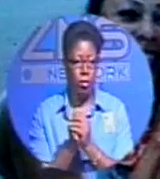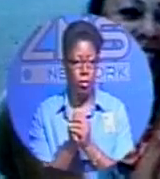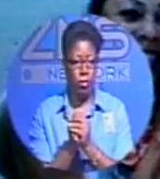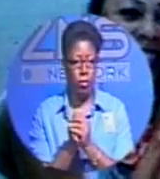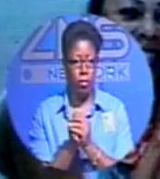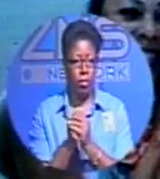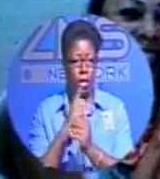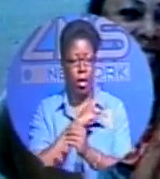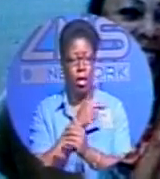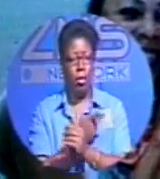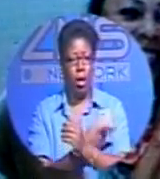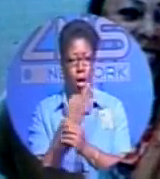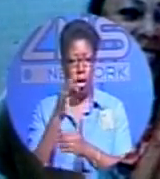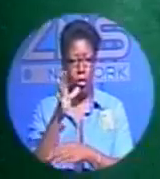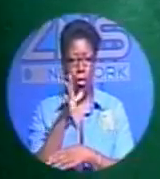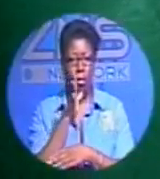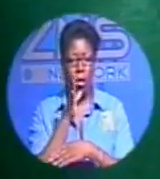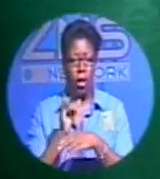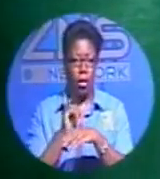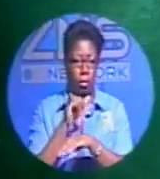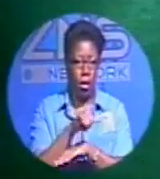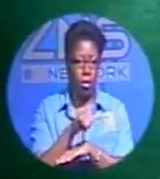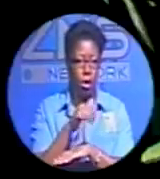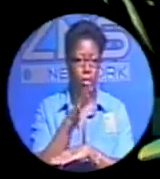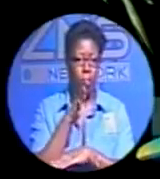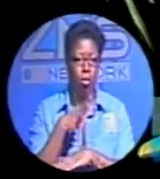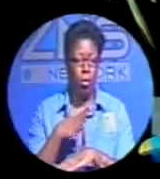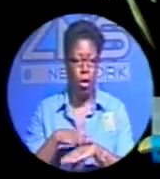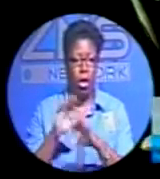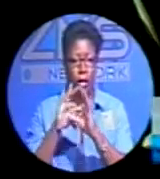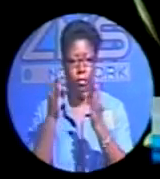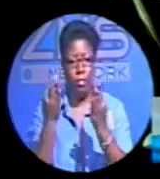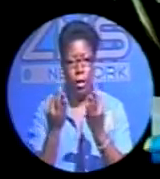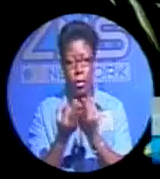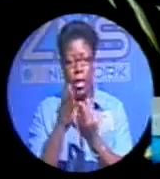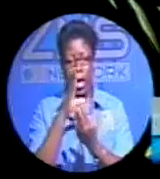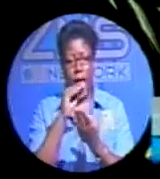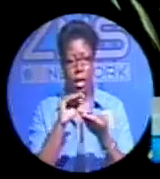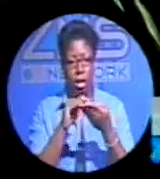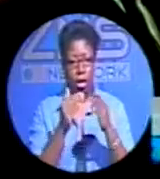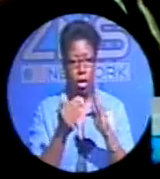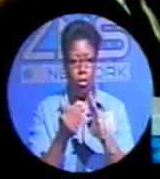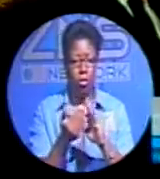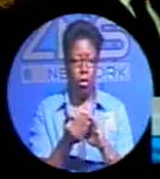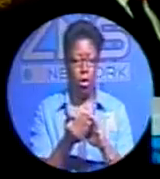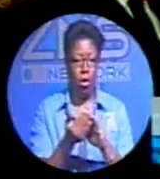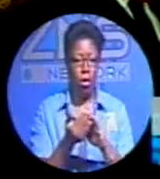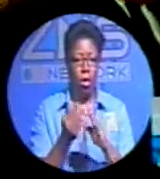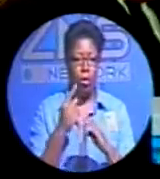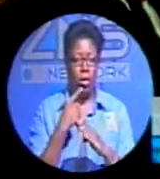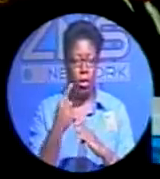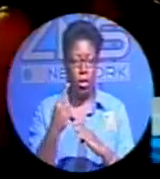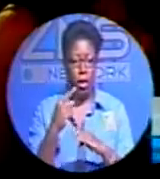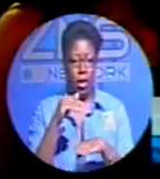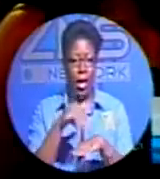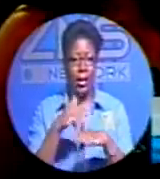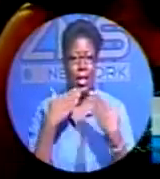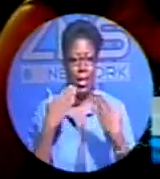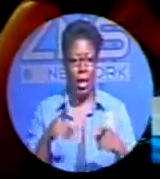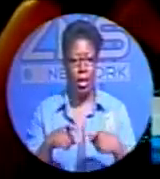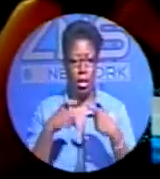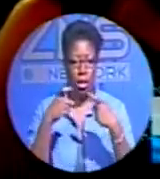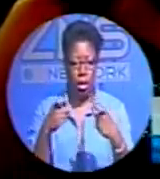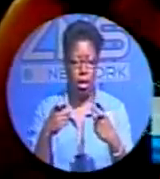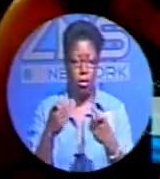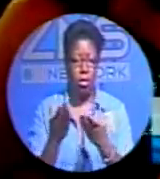The power of a mother and the impact of a woman on her family and community echoed at the Thanksgiving service for Mrs.